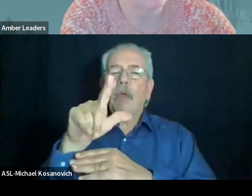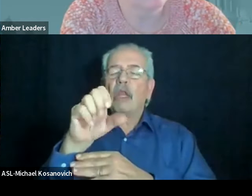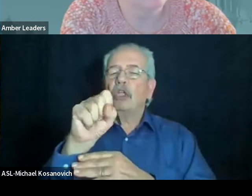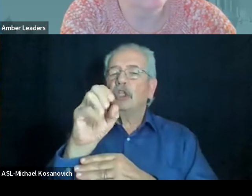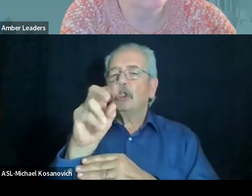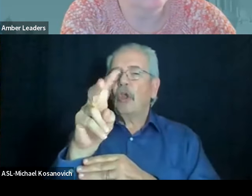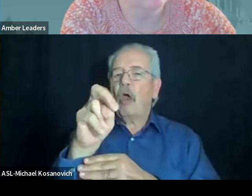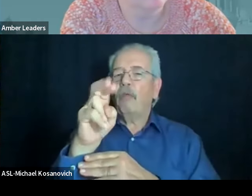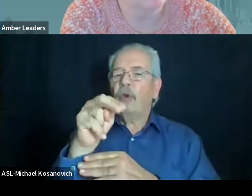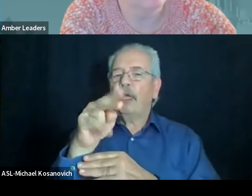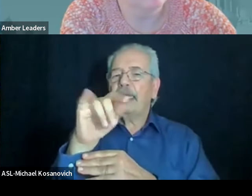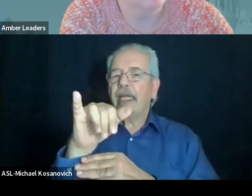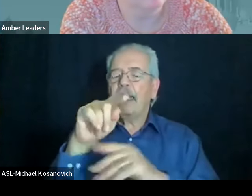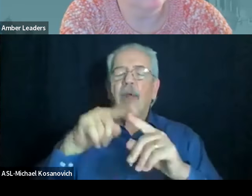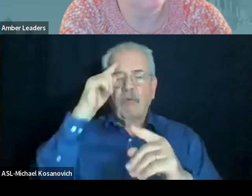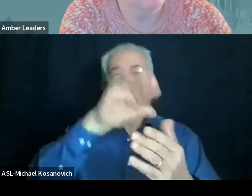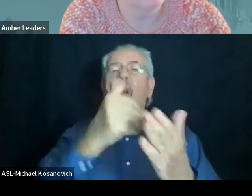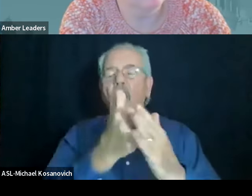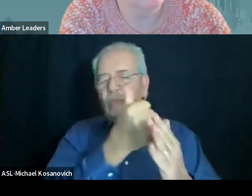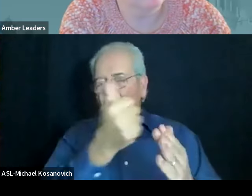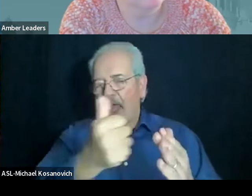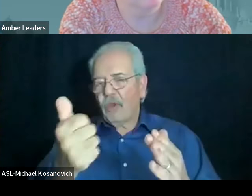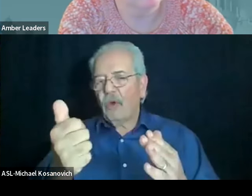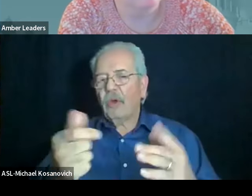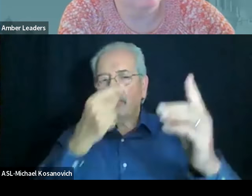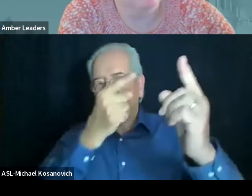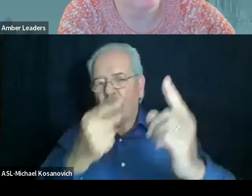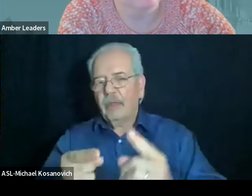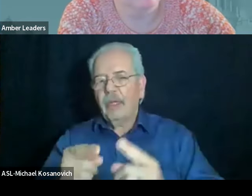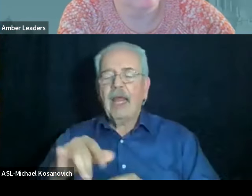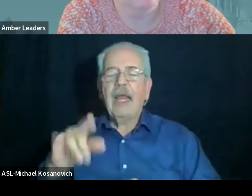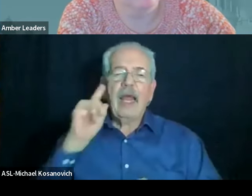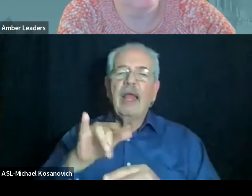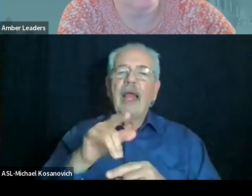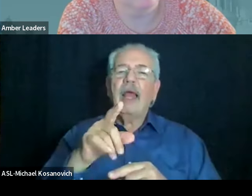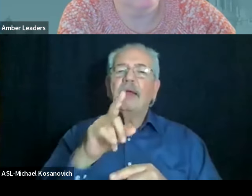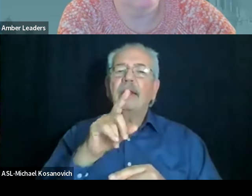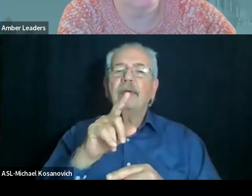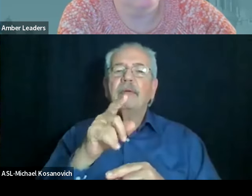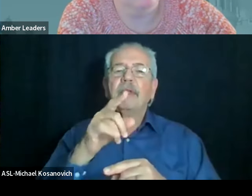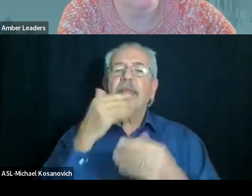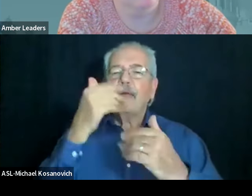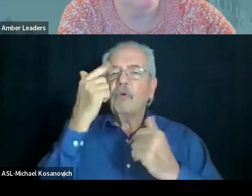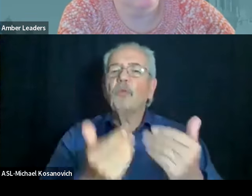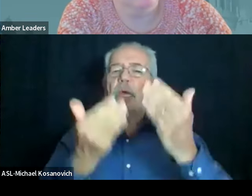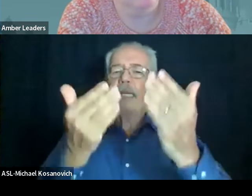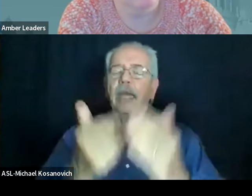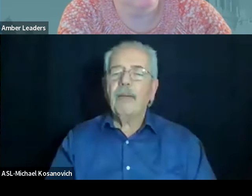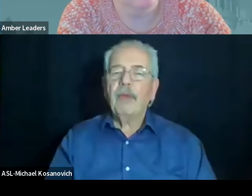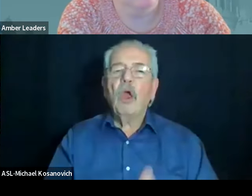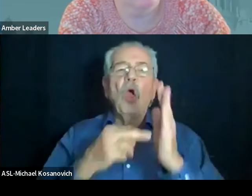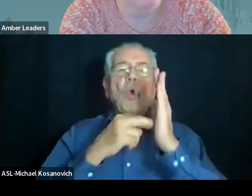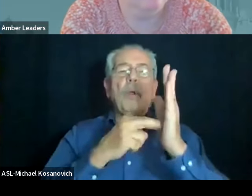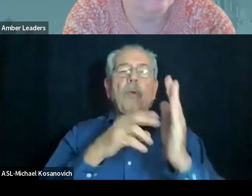with the tribal subcommittee, but with all the other objectives. So I see some nodding heads. It sounds like I'm remembering that correctly too. Thanks for bringing that one up. Representative